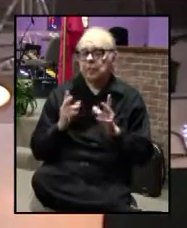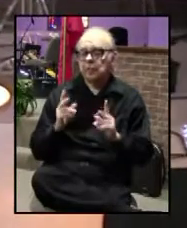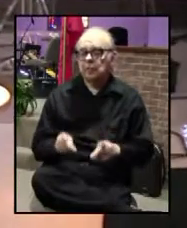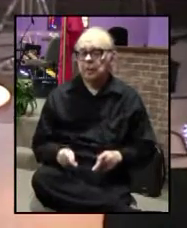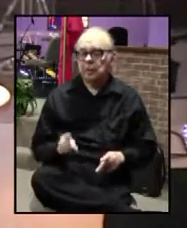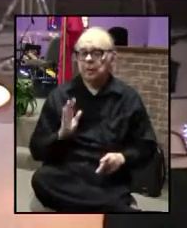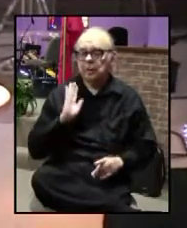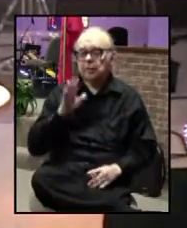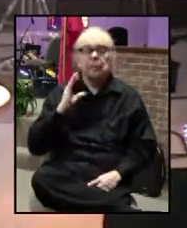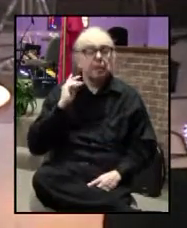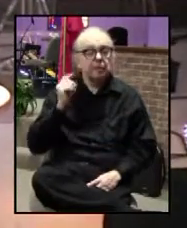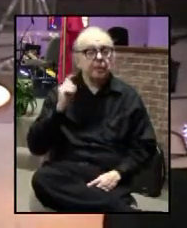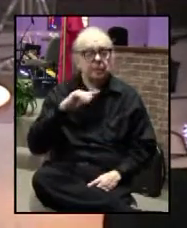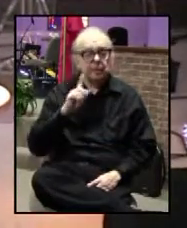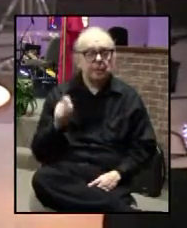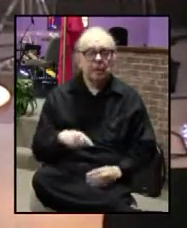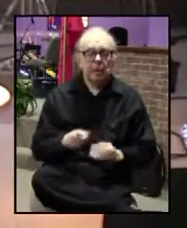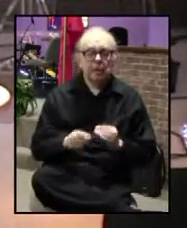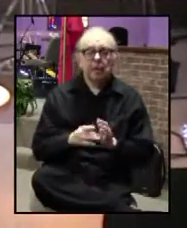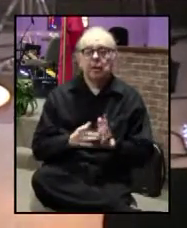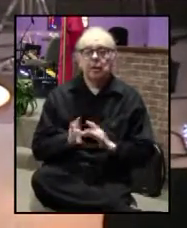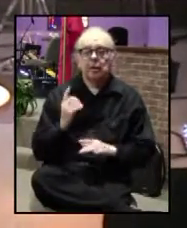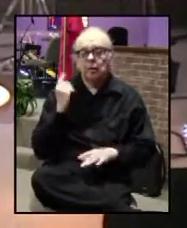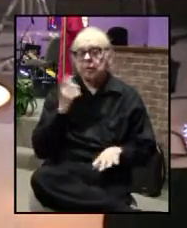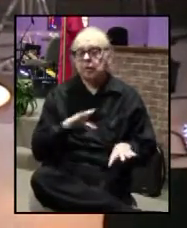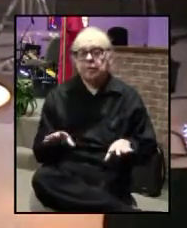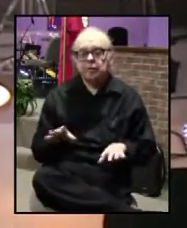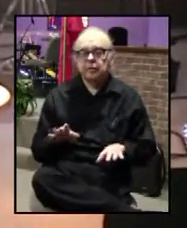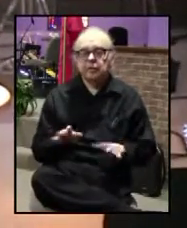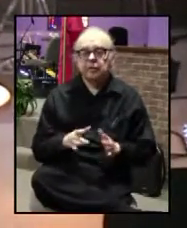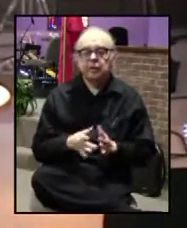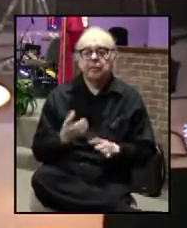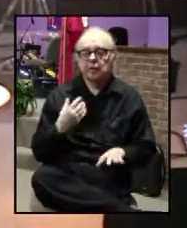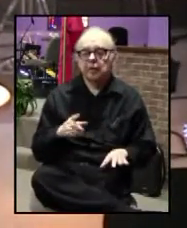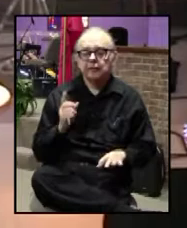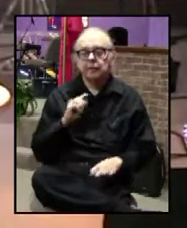your testimony of what Jesus has done to you?